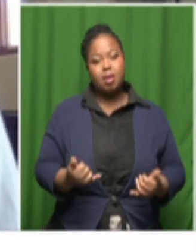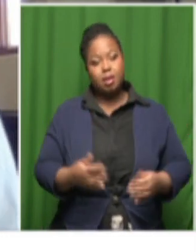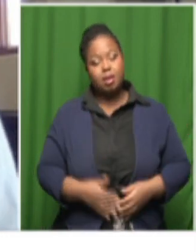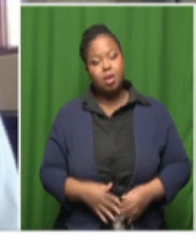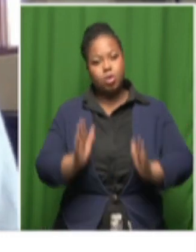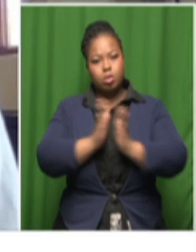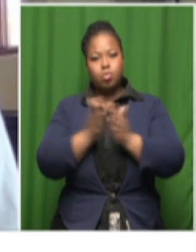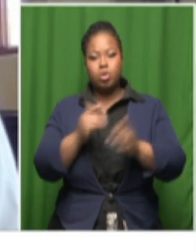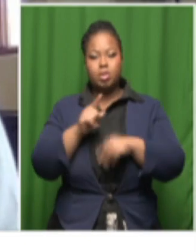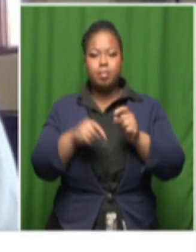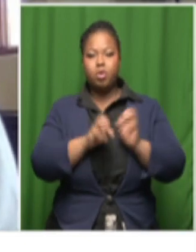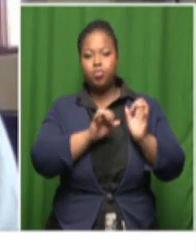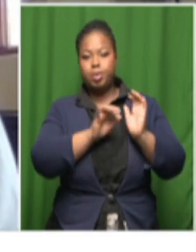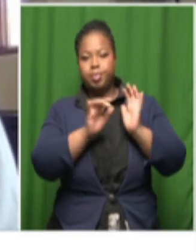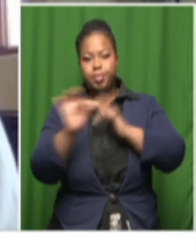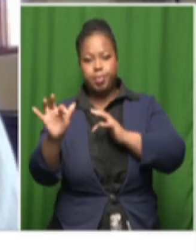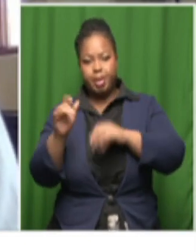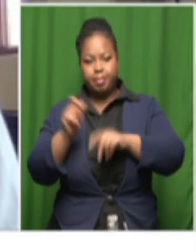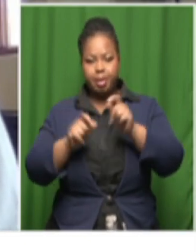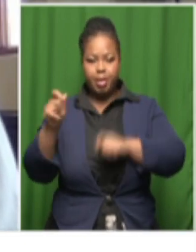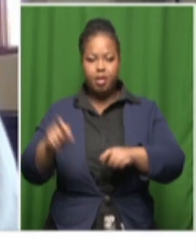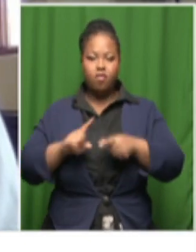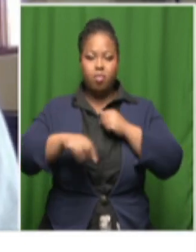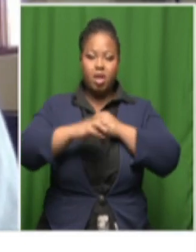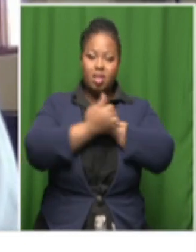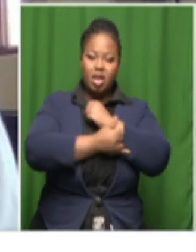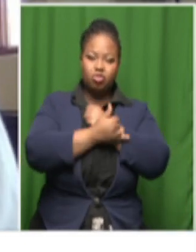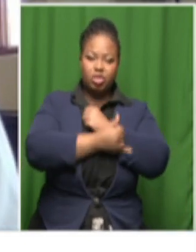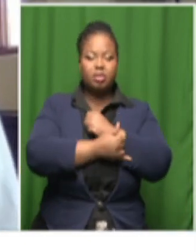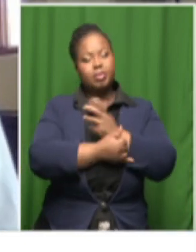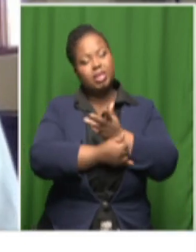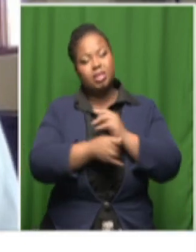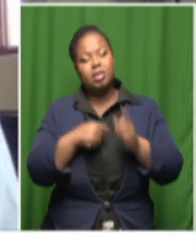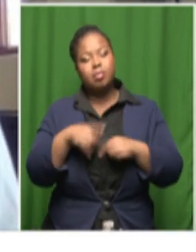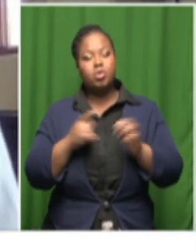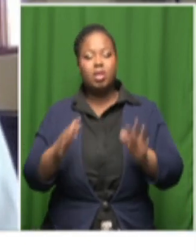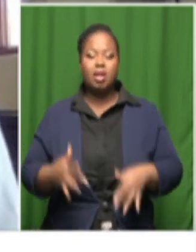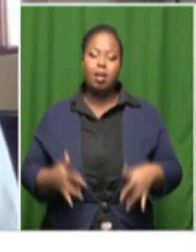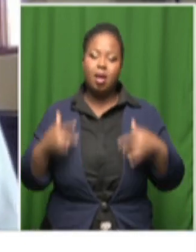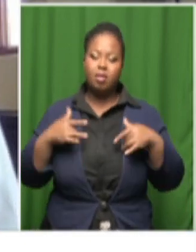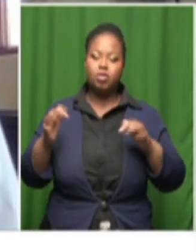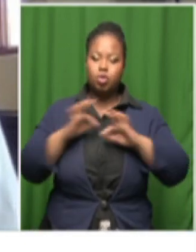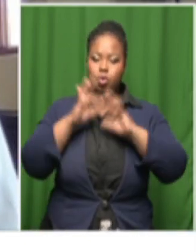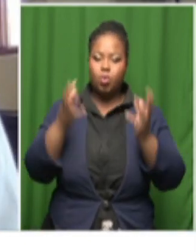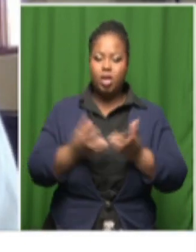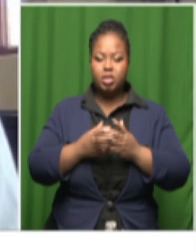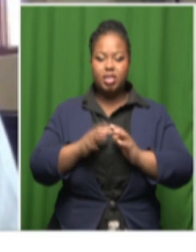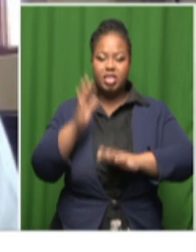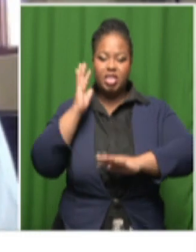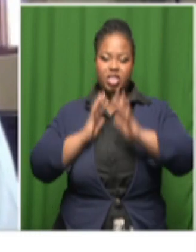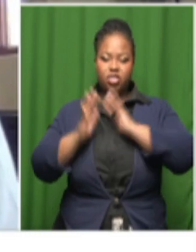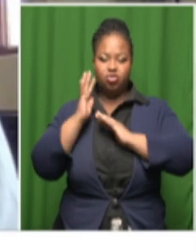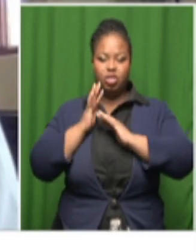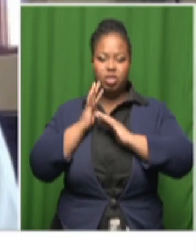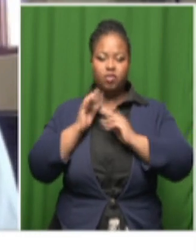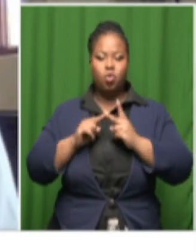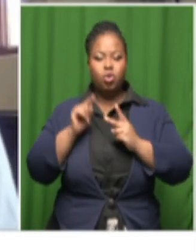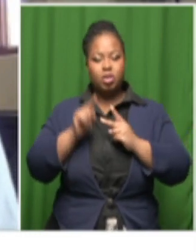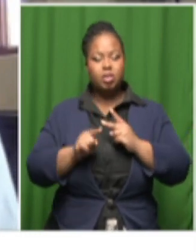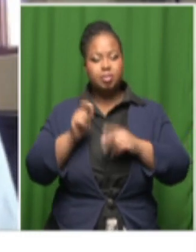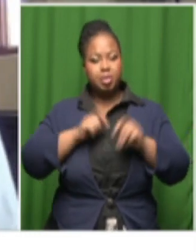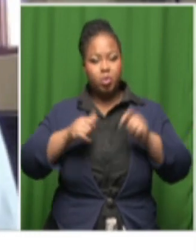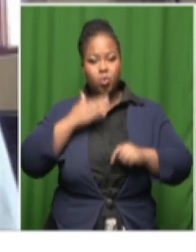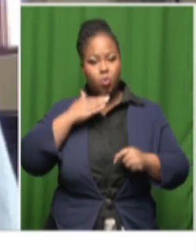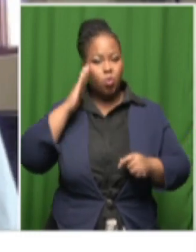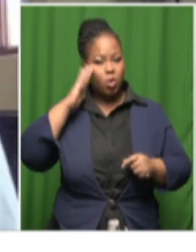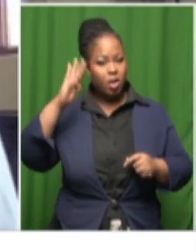solely about migration. The book is really about the lives and the worlds and the histories of these unlawful